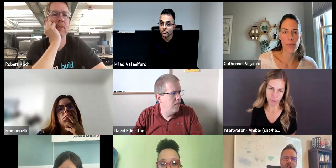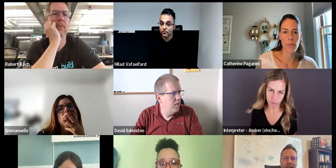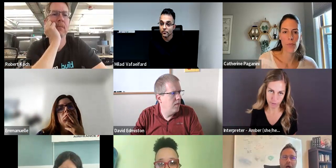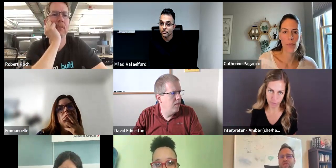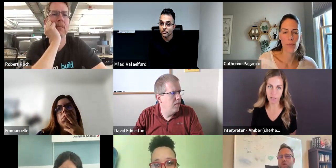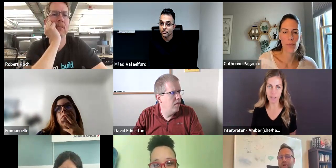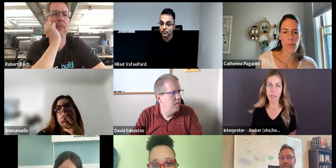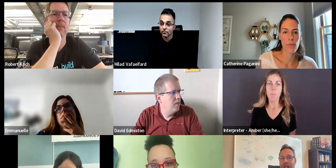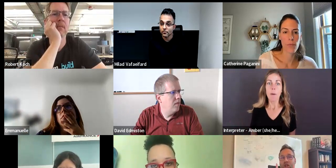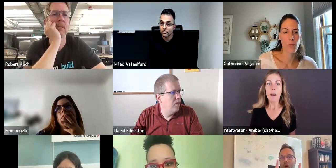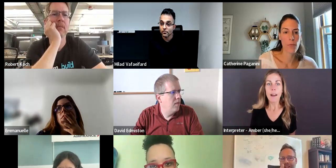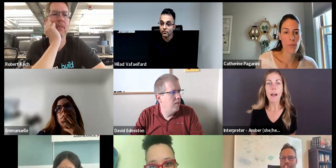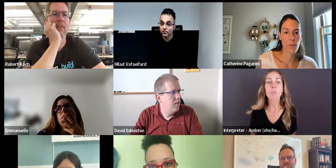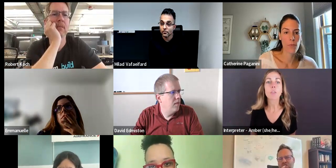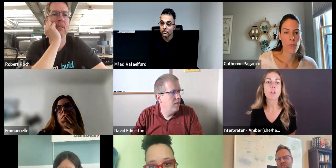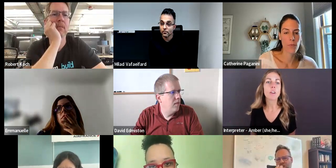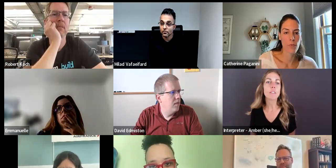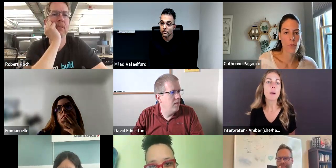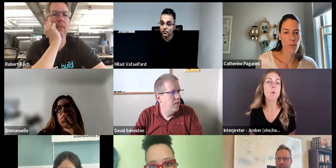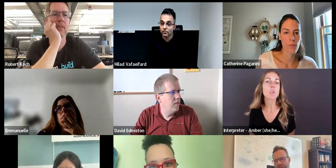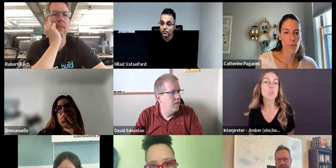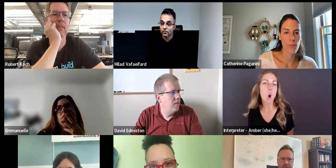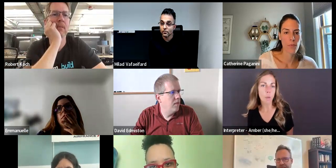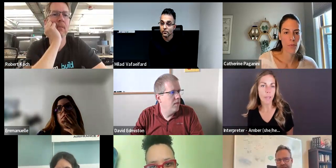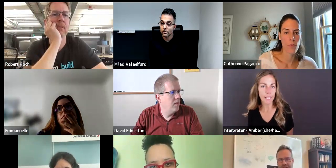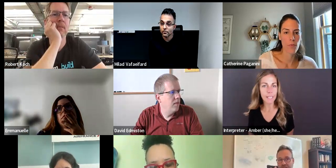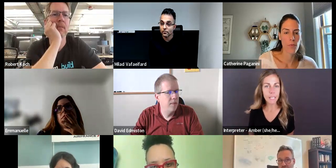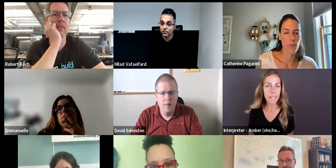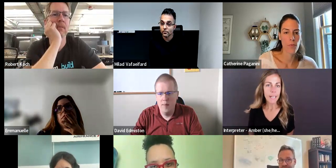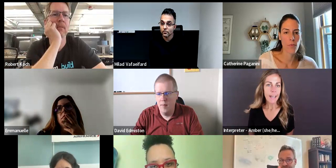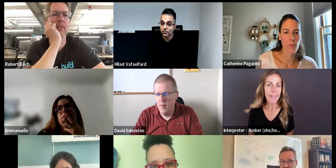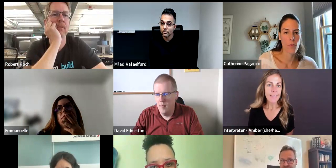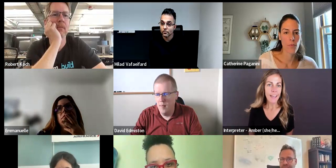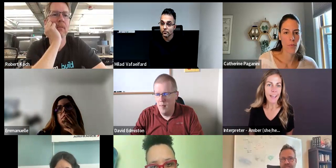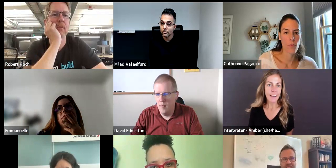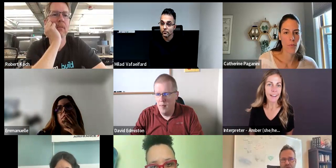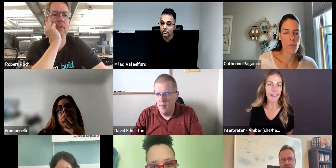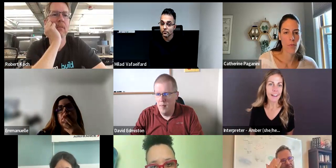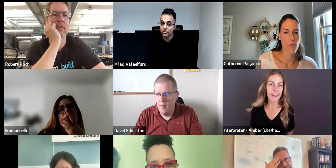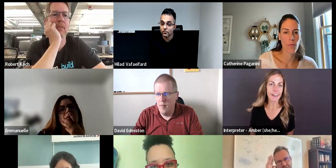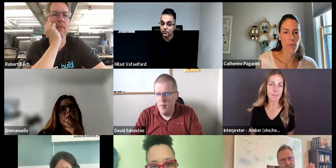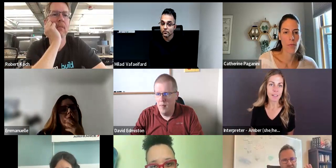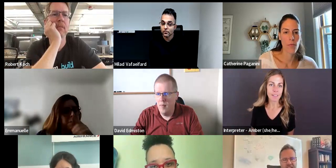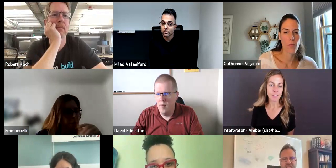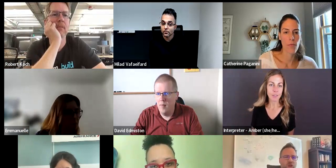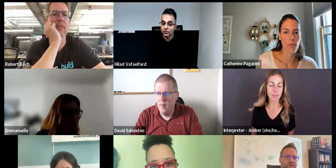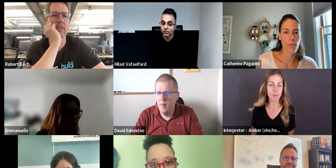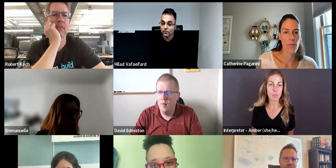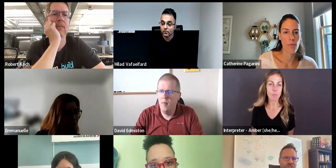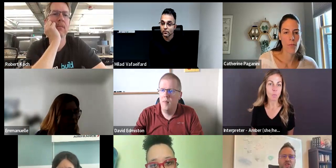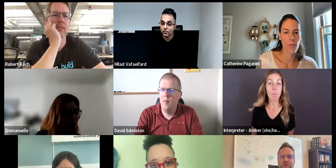it's kind of too late to apply. But I was curious about going, and then